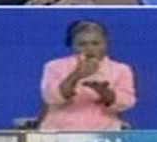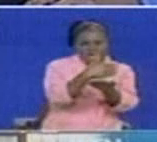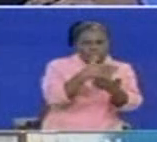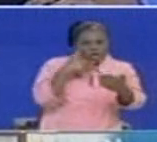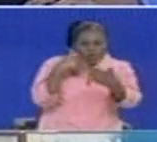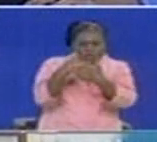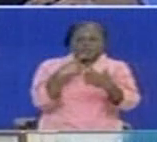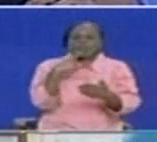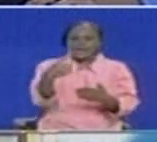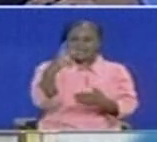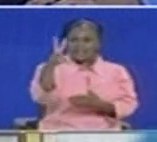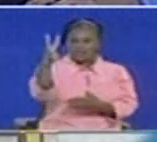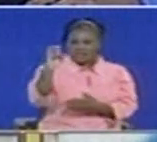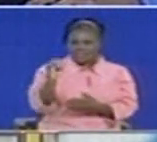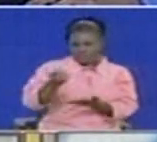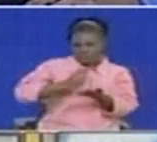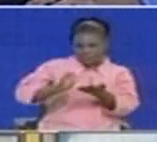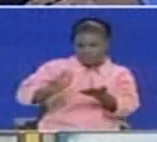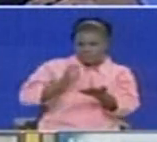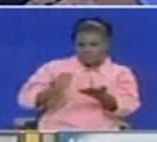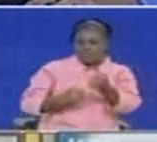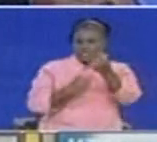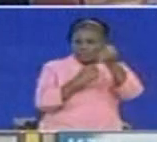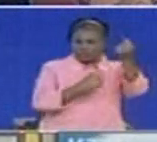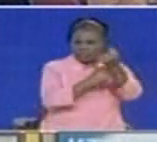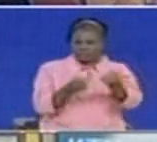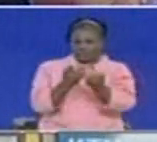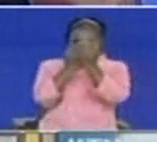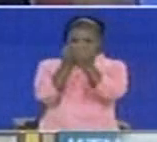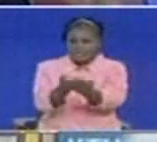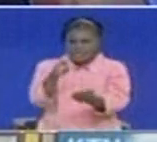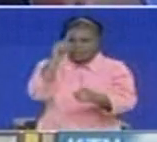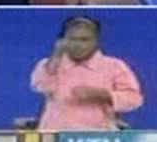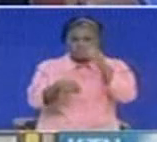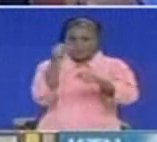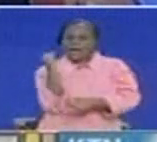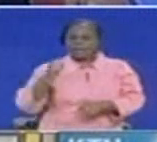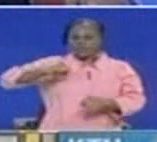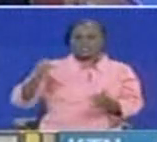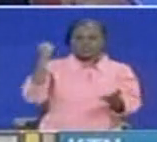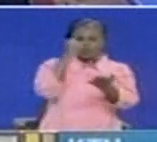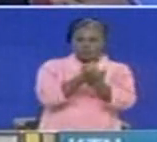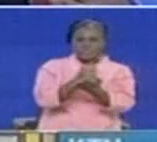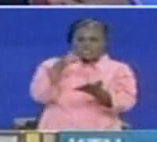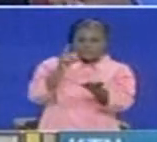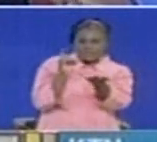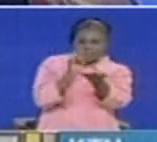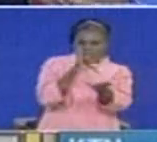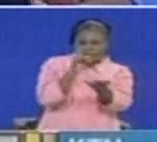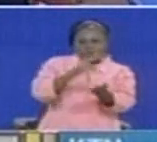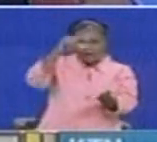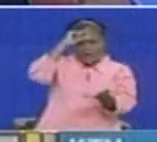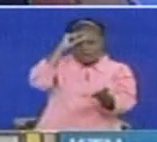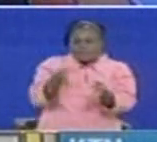nearly 120 signatures backing this move. That's right. They accuse Waiguru of abusing her office by firing a government official through